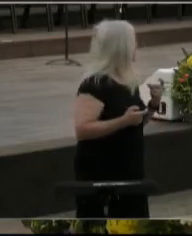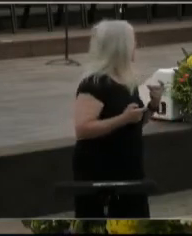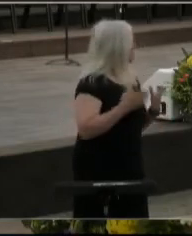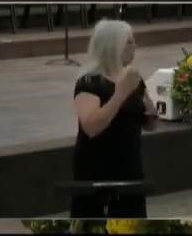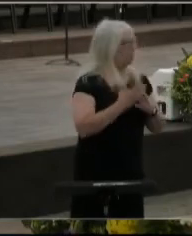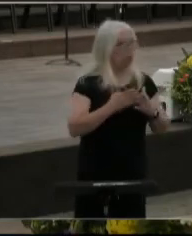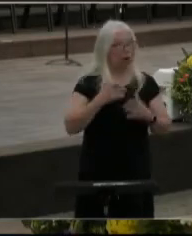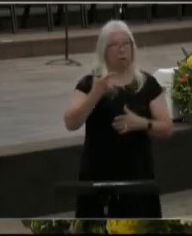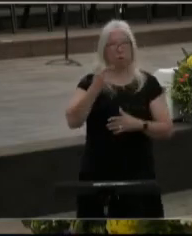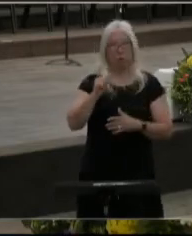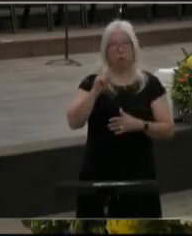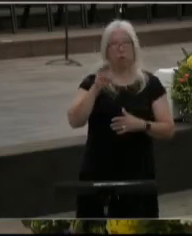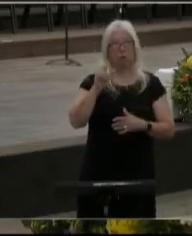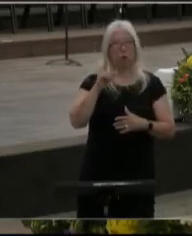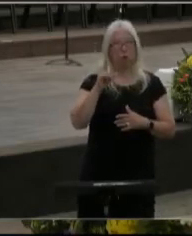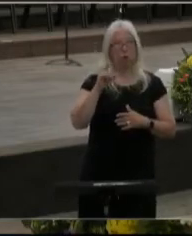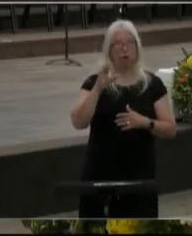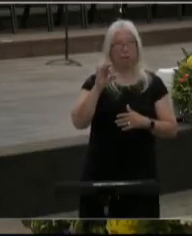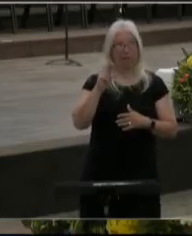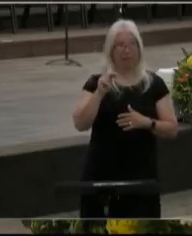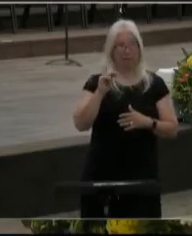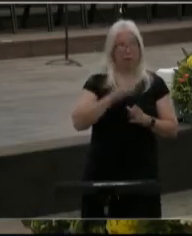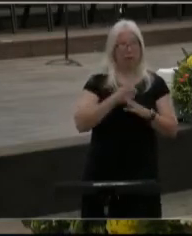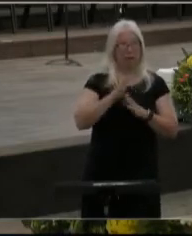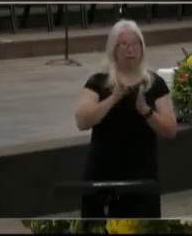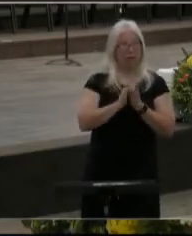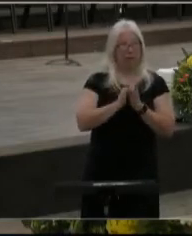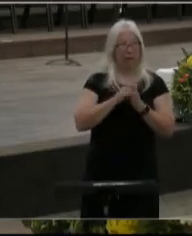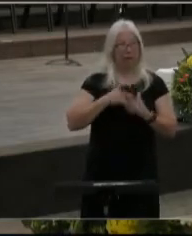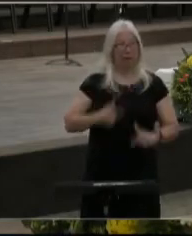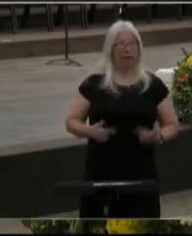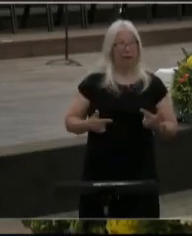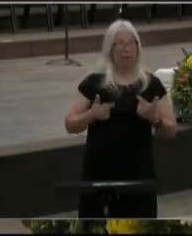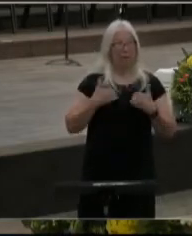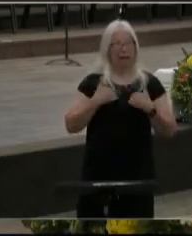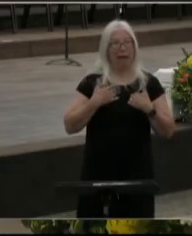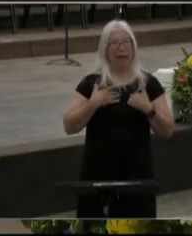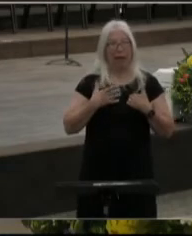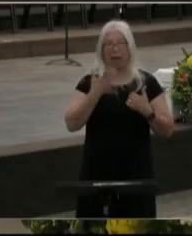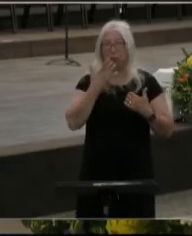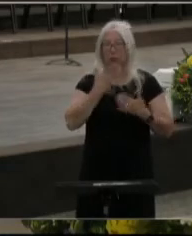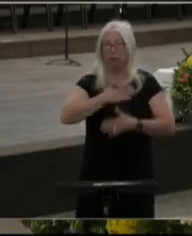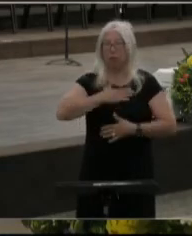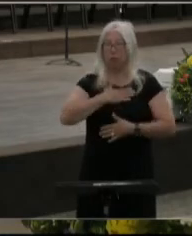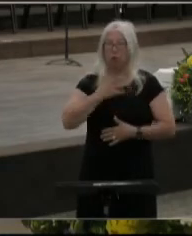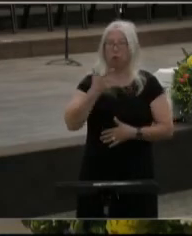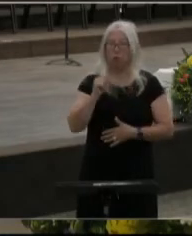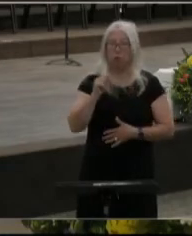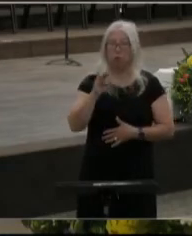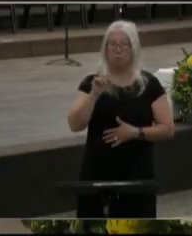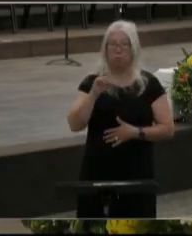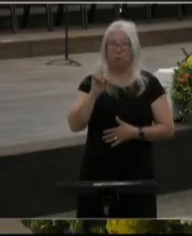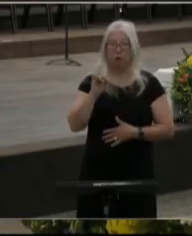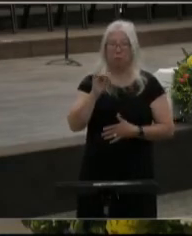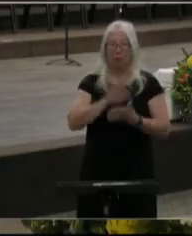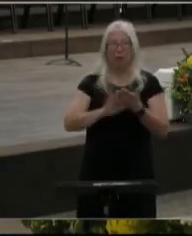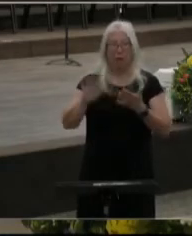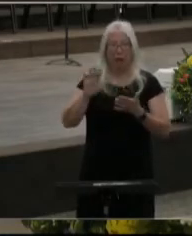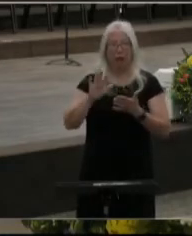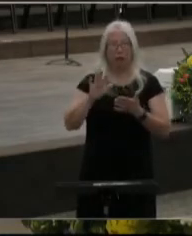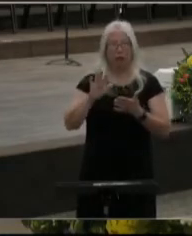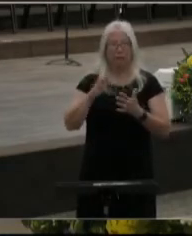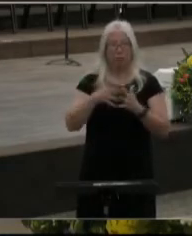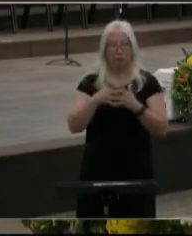One of those is I'm a Georgia Bulldog fan. I'm trying to get over that in my life, but I do rather enjoy the Georgia Bulldogs, especially during college football season,